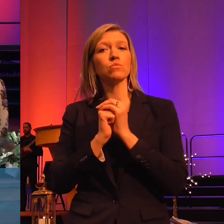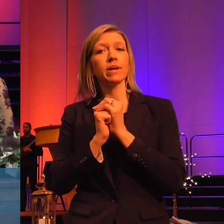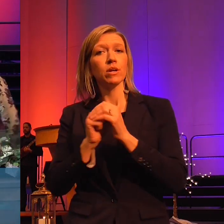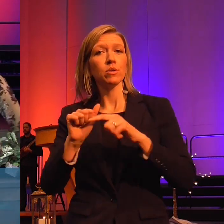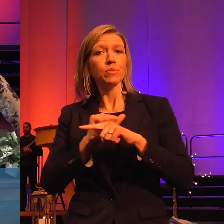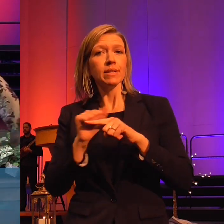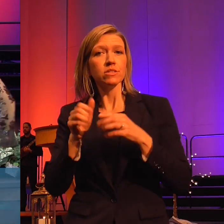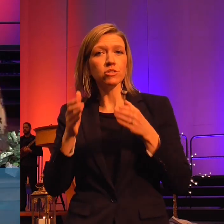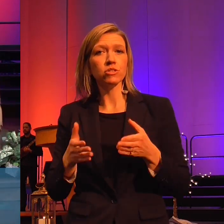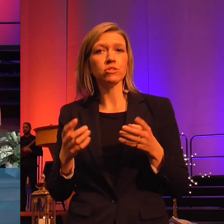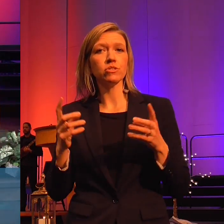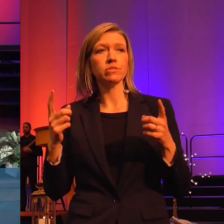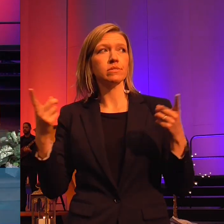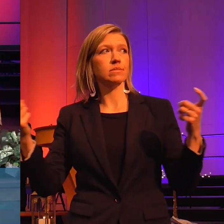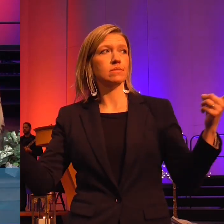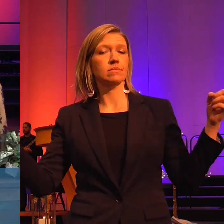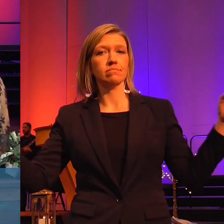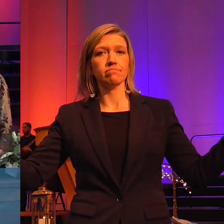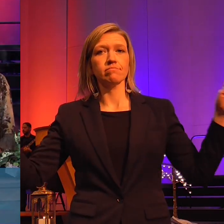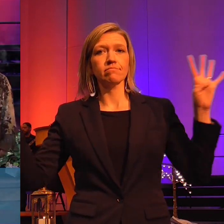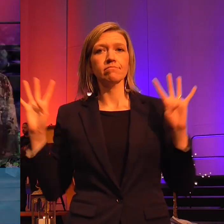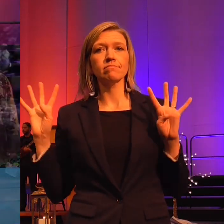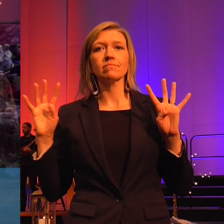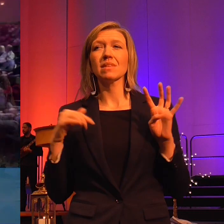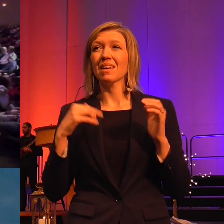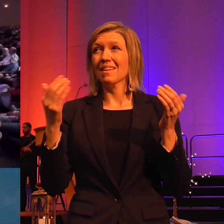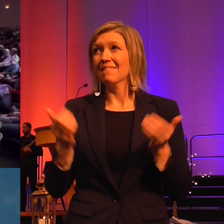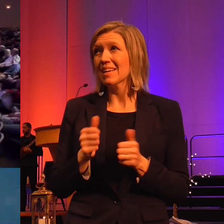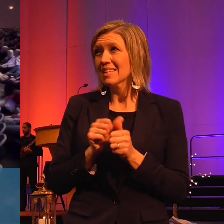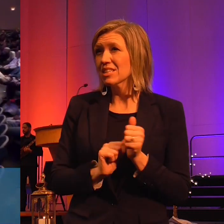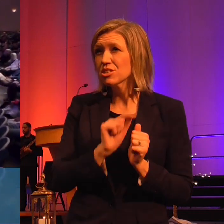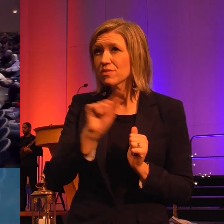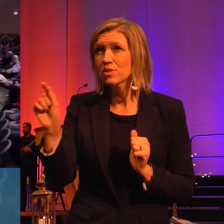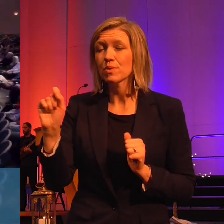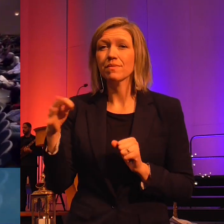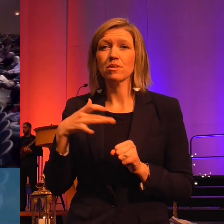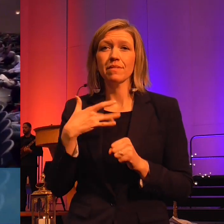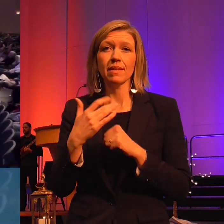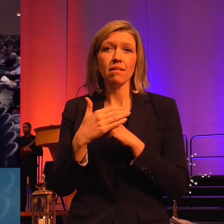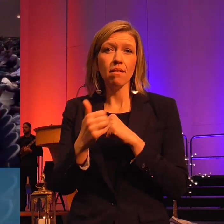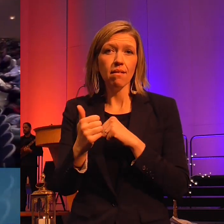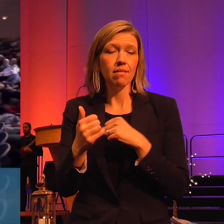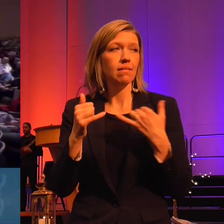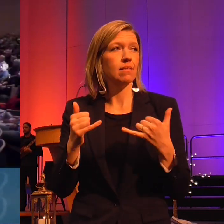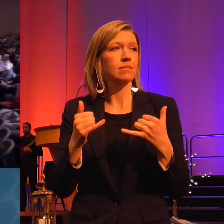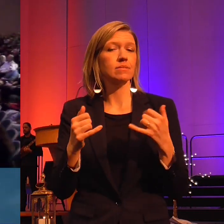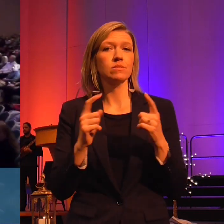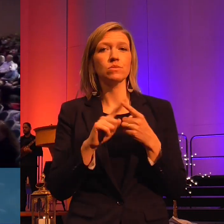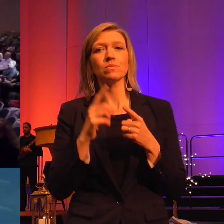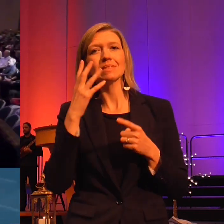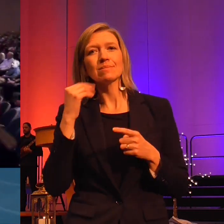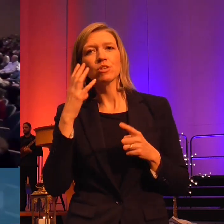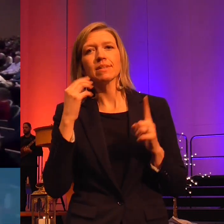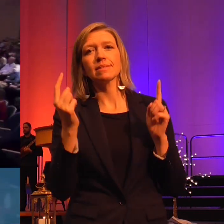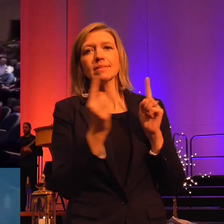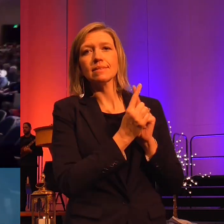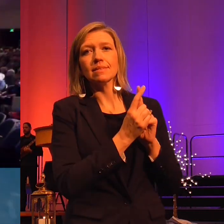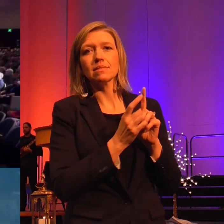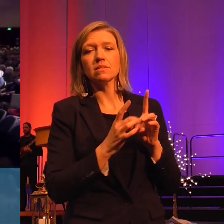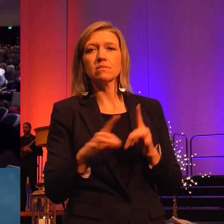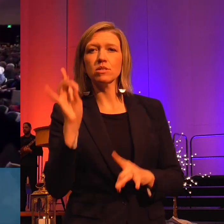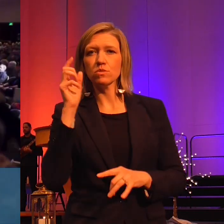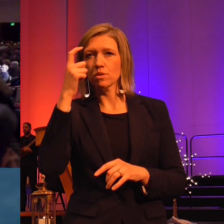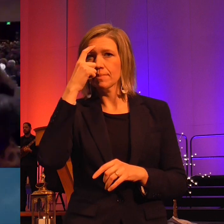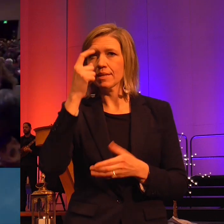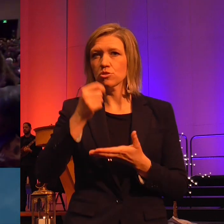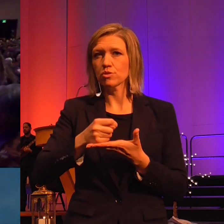making their way down front. And so I'd invite each one of you, if you feel called today to experience one of the spiritual mind treatments, which